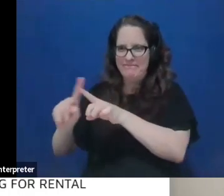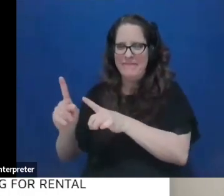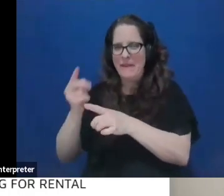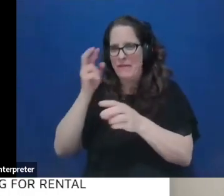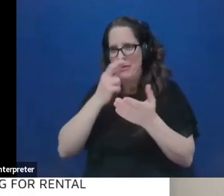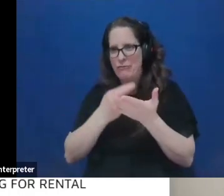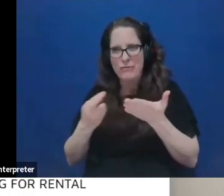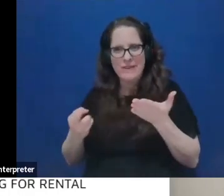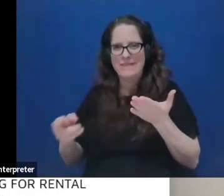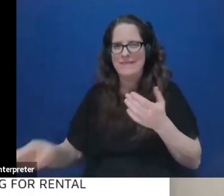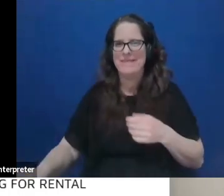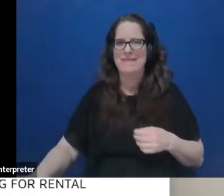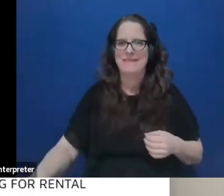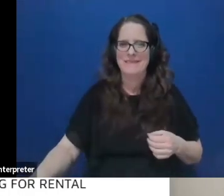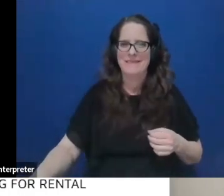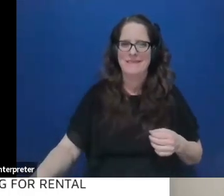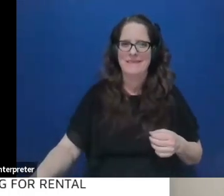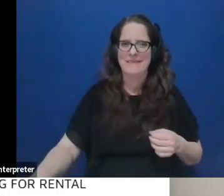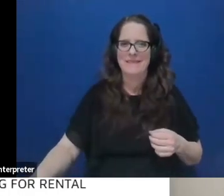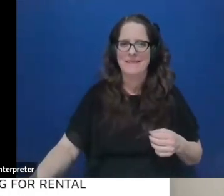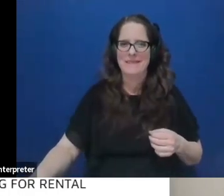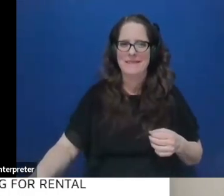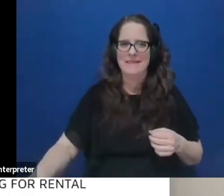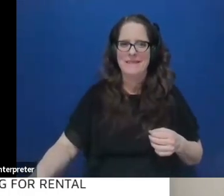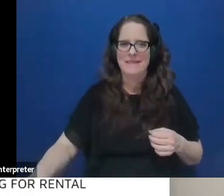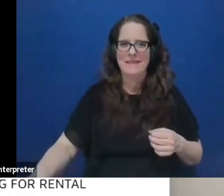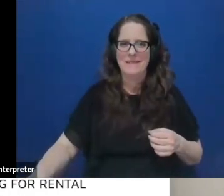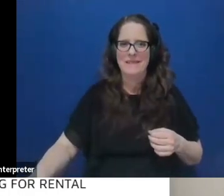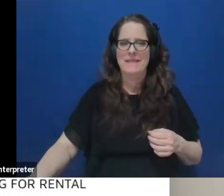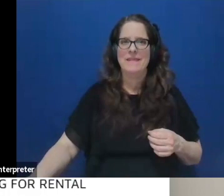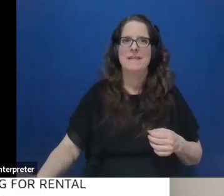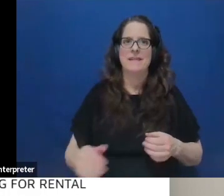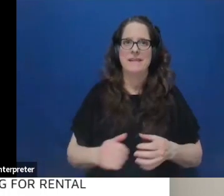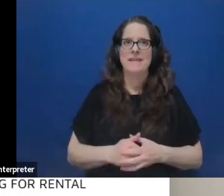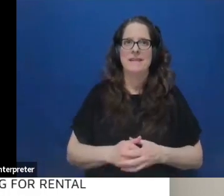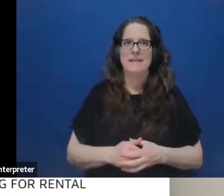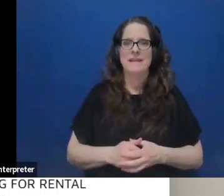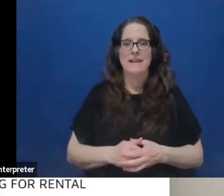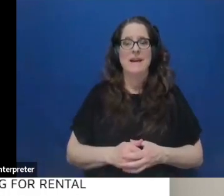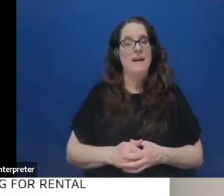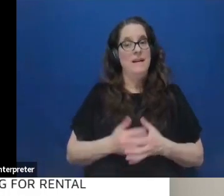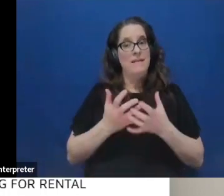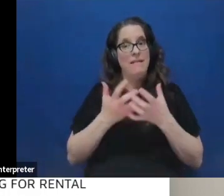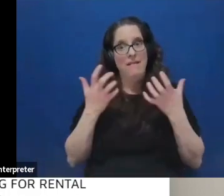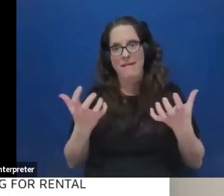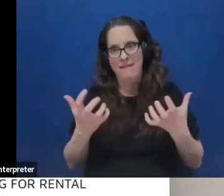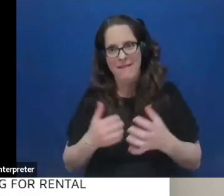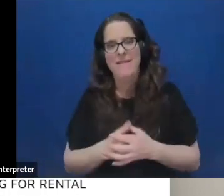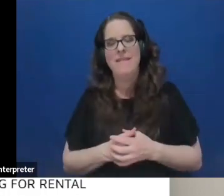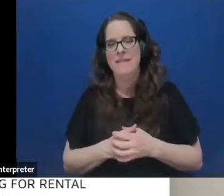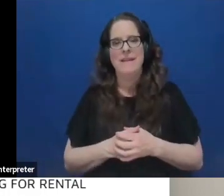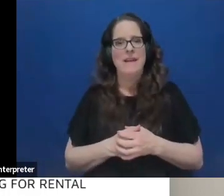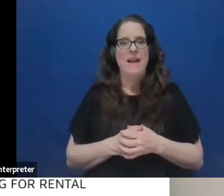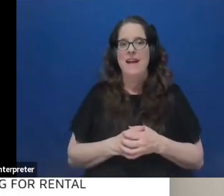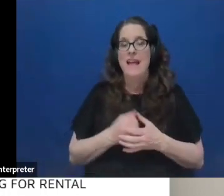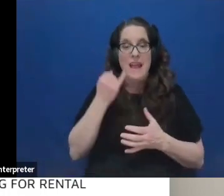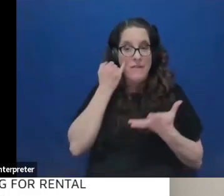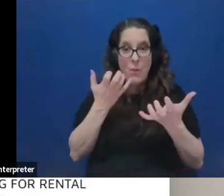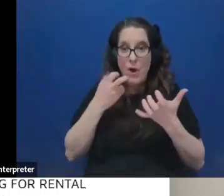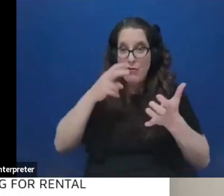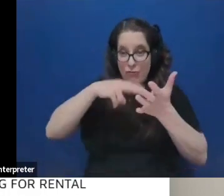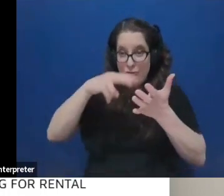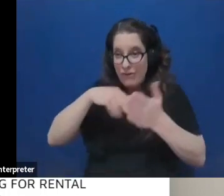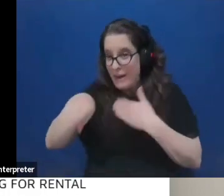of options on the clearinghouse. And it really is, it would take you several days, not a week, to get through all